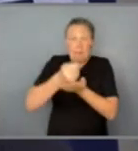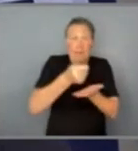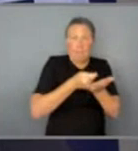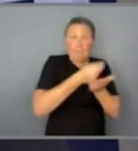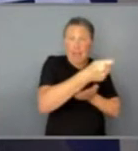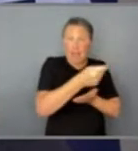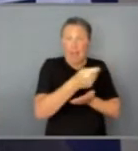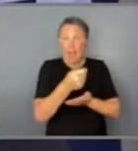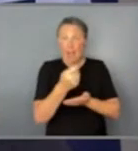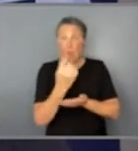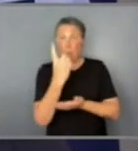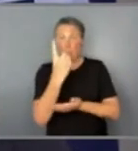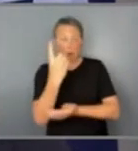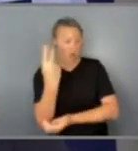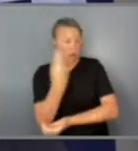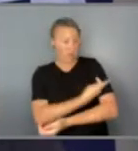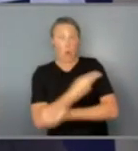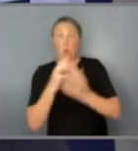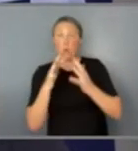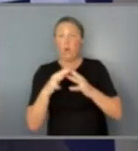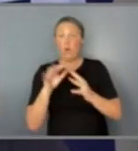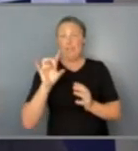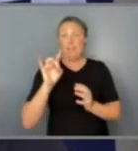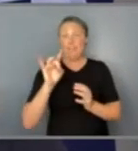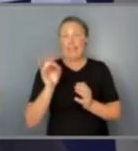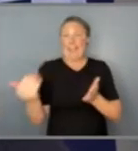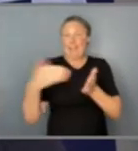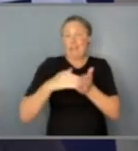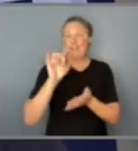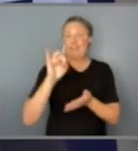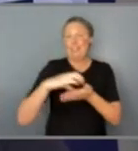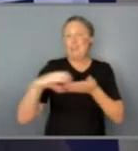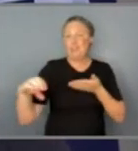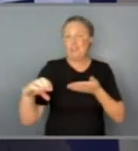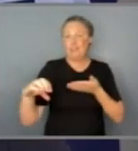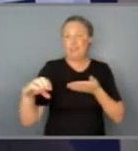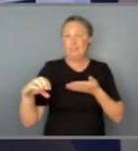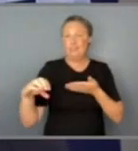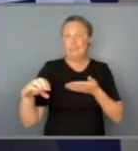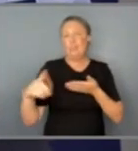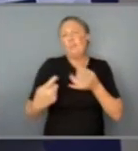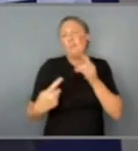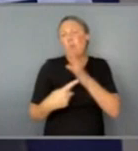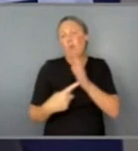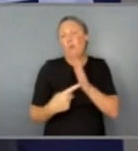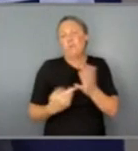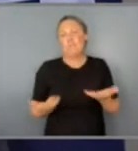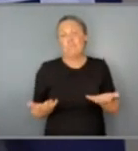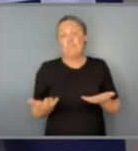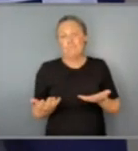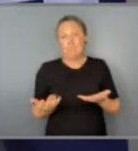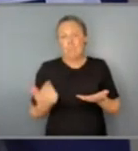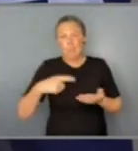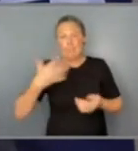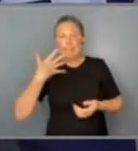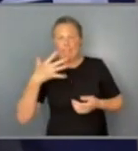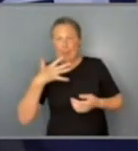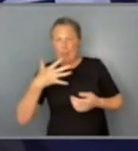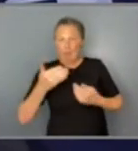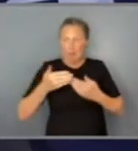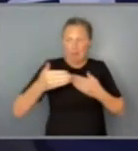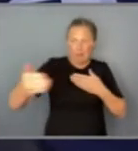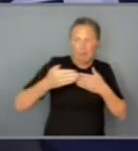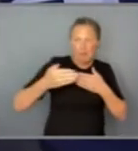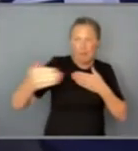jab, in addition to what they're already getting now. And we think that's important, particularly over these summer months, when